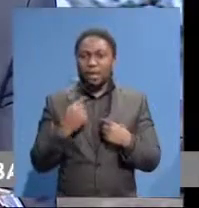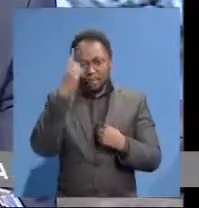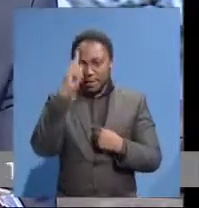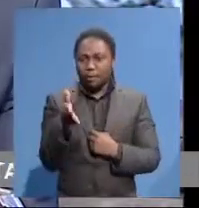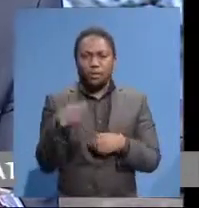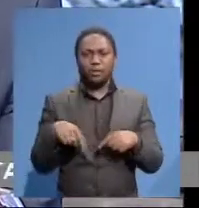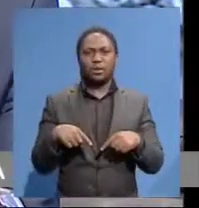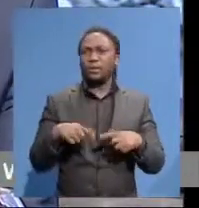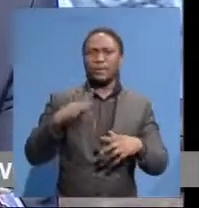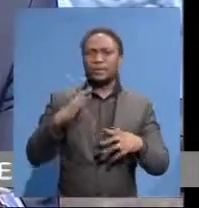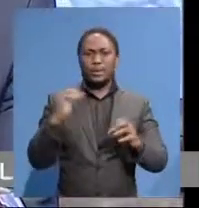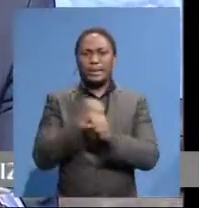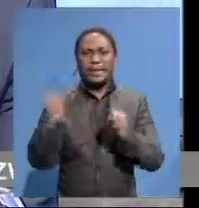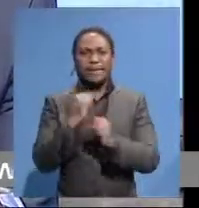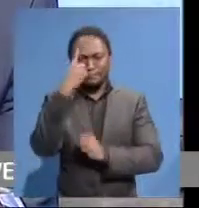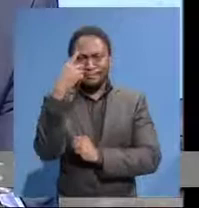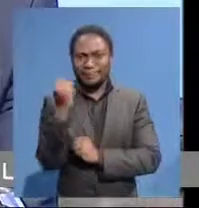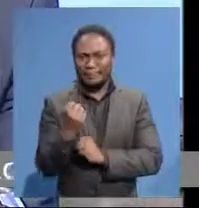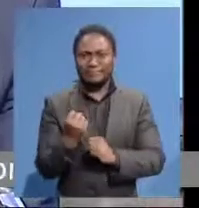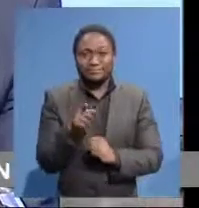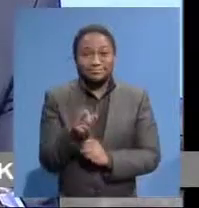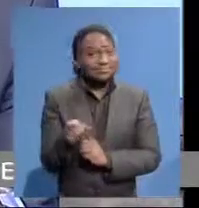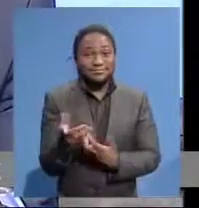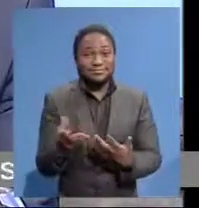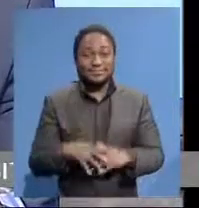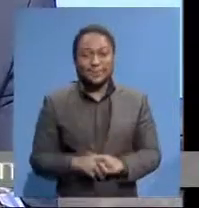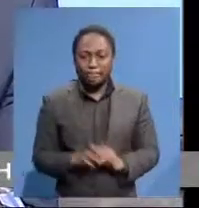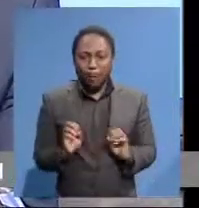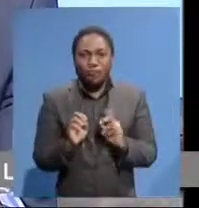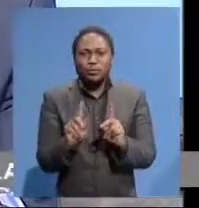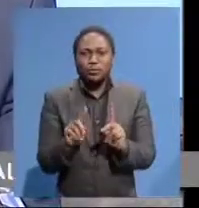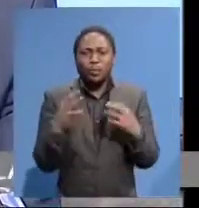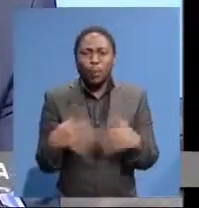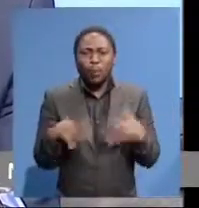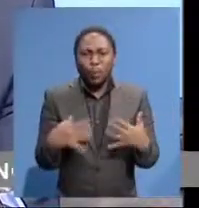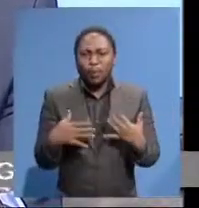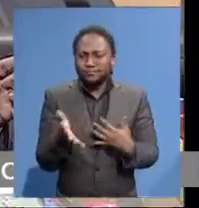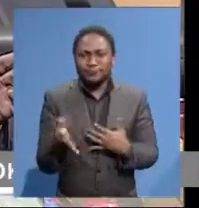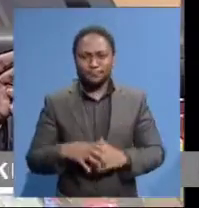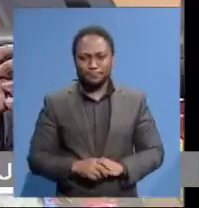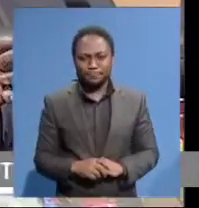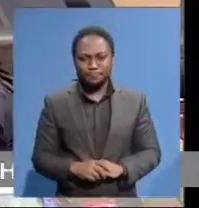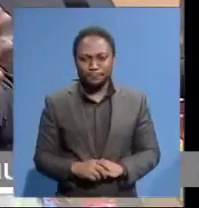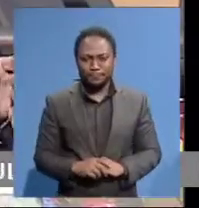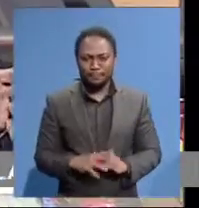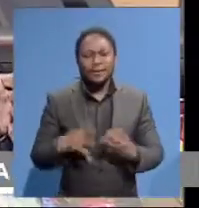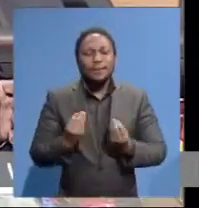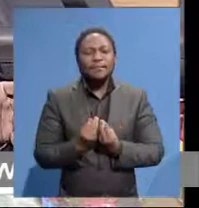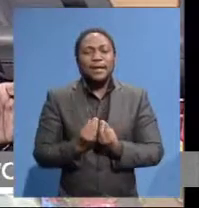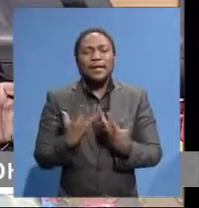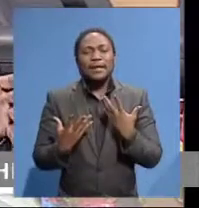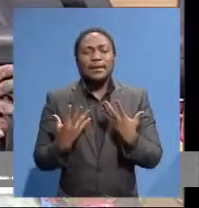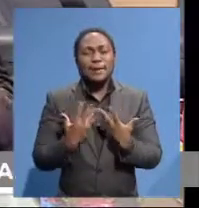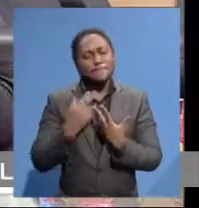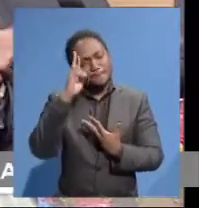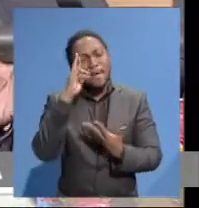because you just don't believe that you really, really have this opportunity to be around him. One of the things that comes to mind when we talk